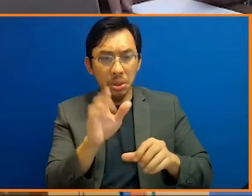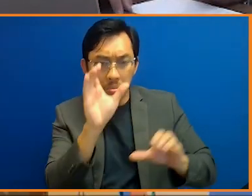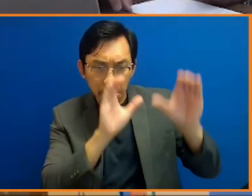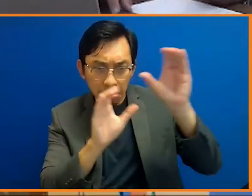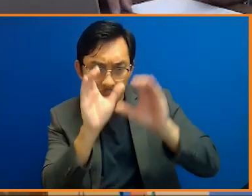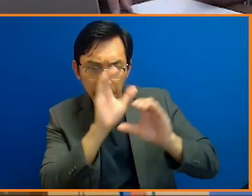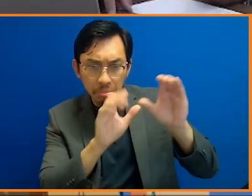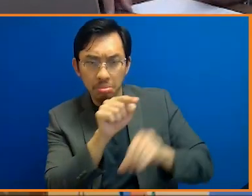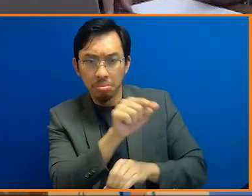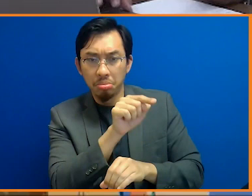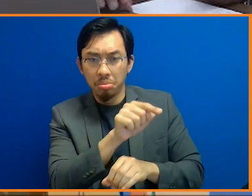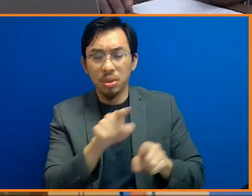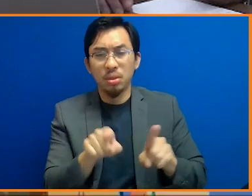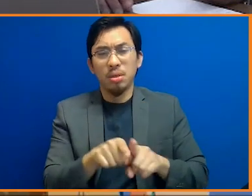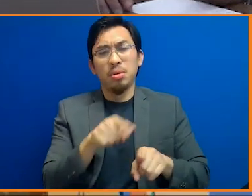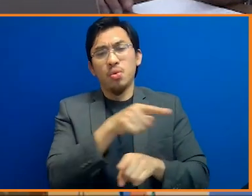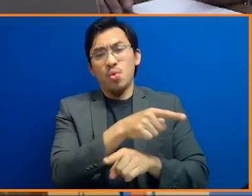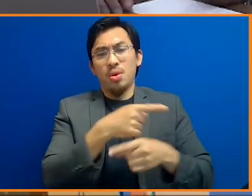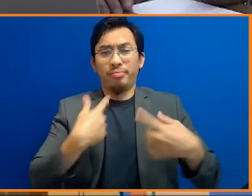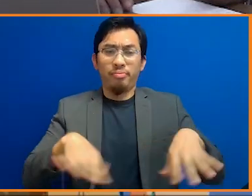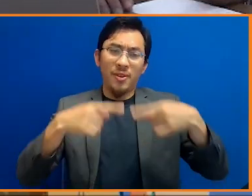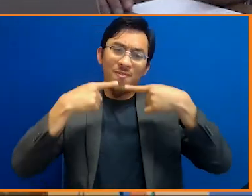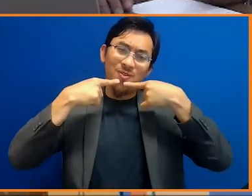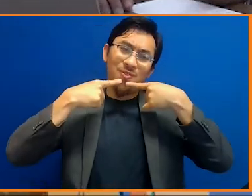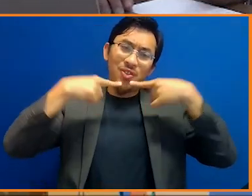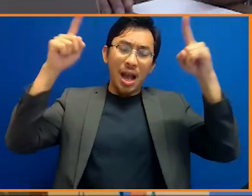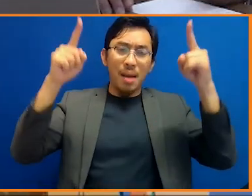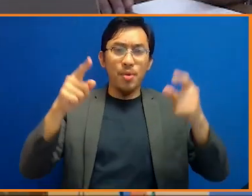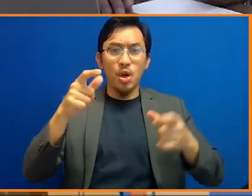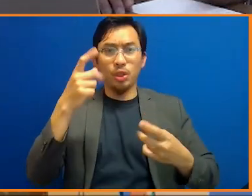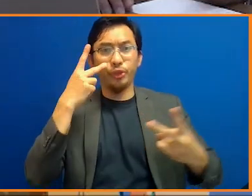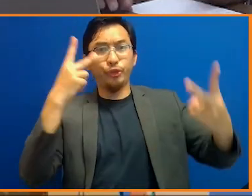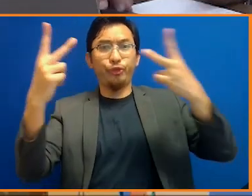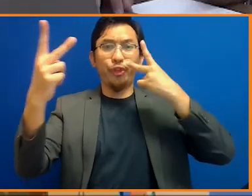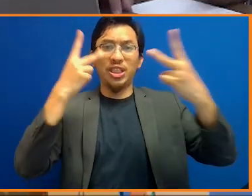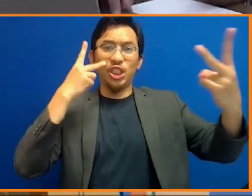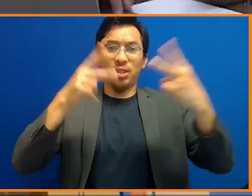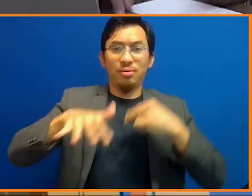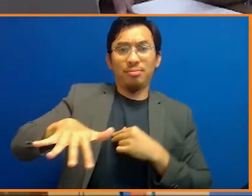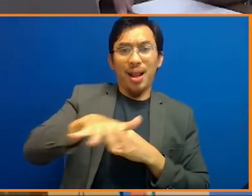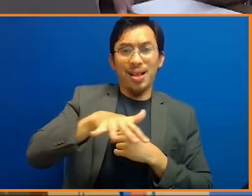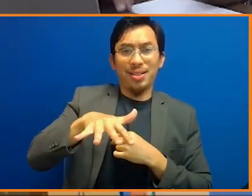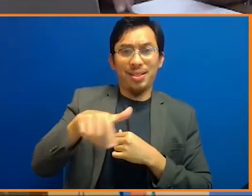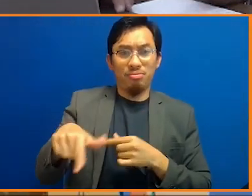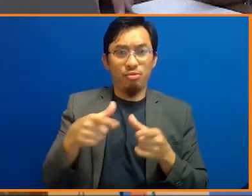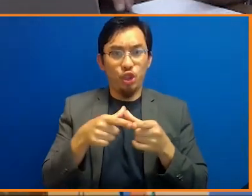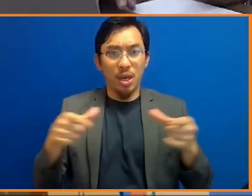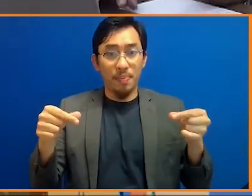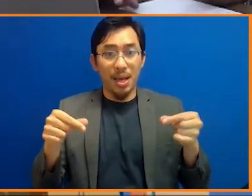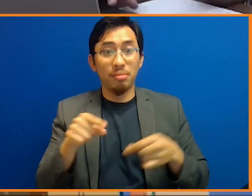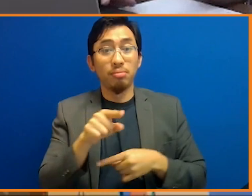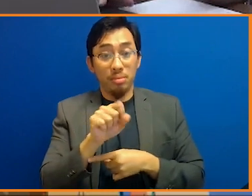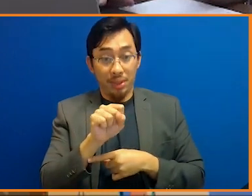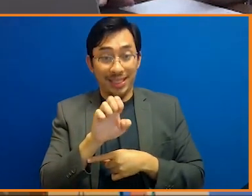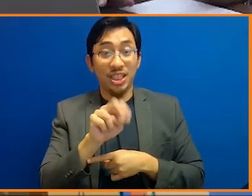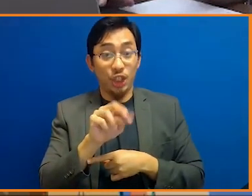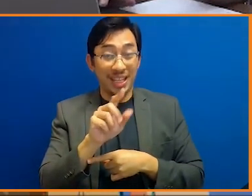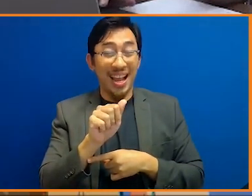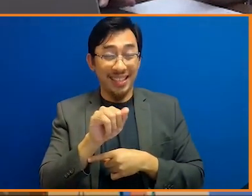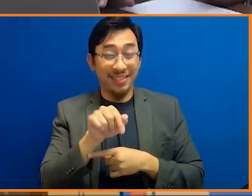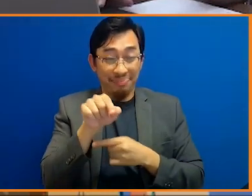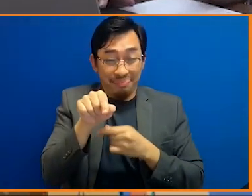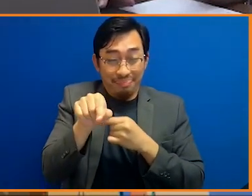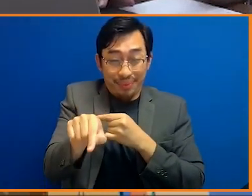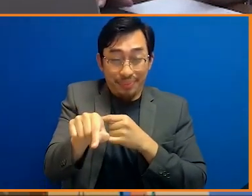Well, maybe you can search later. Matsushima is kind of famous place, tourist place in Japan, in Sendai,